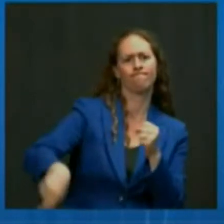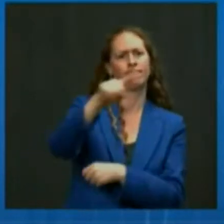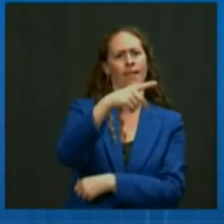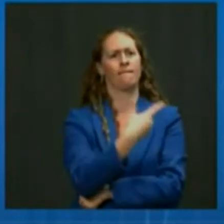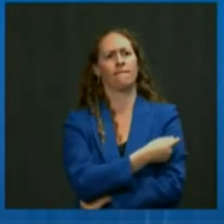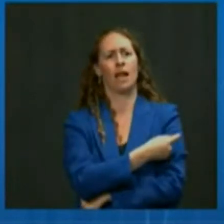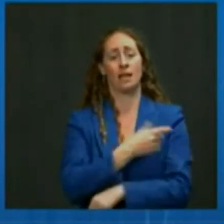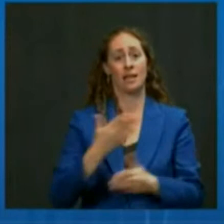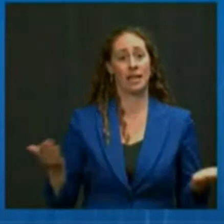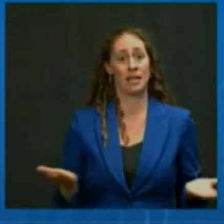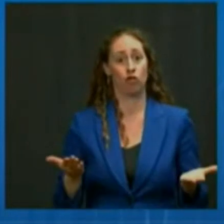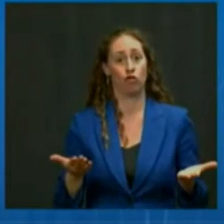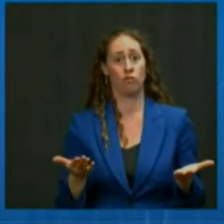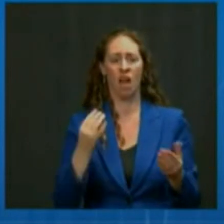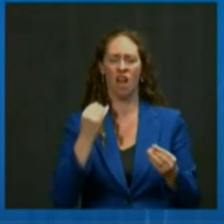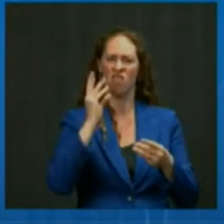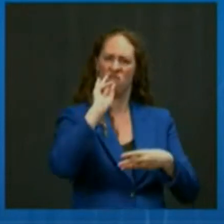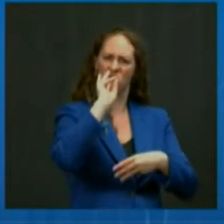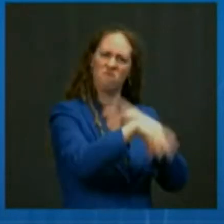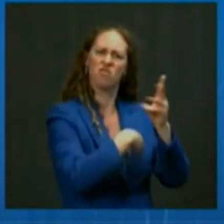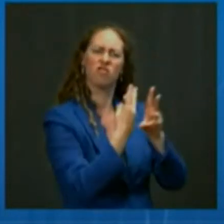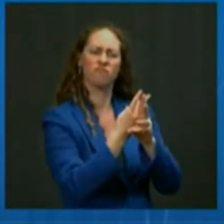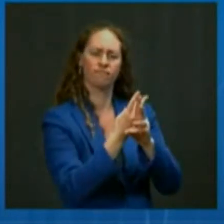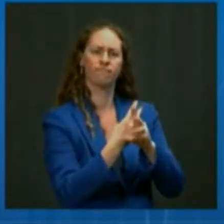and around the world.